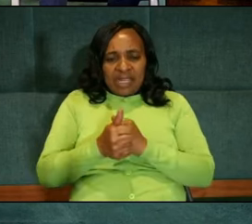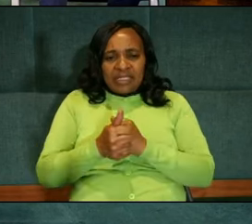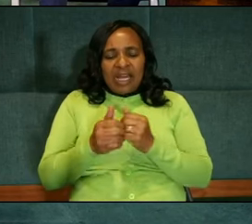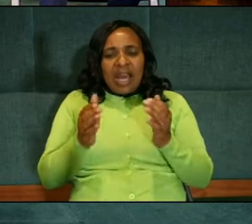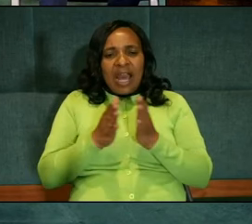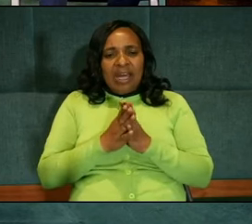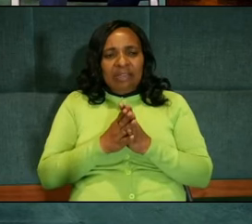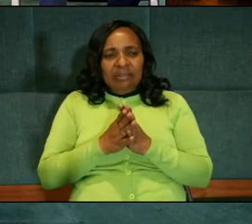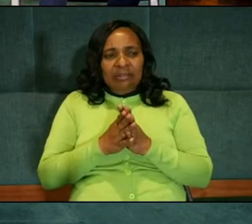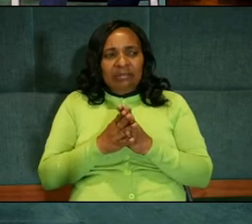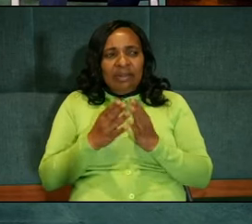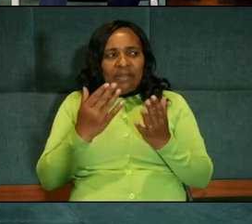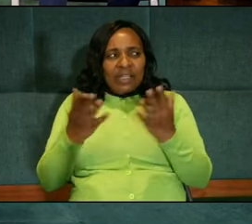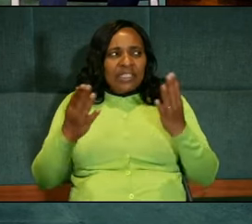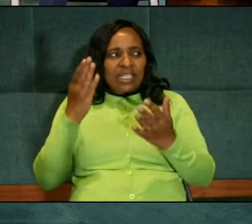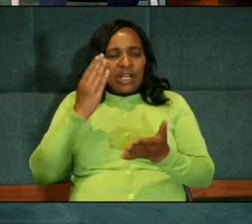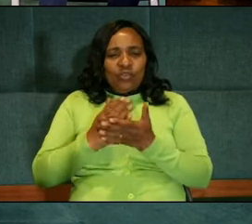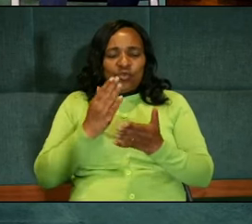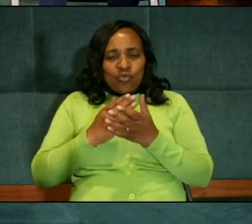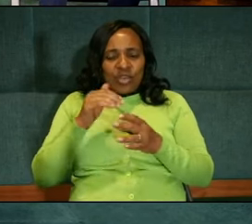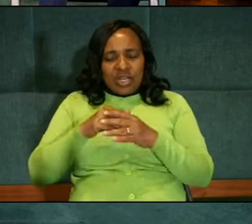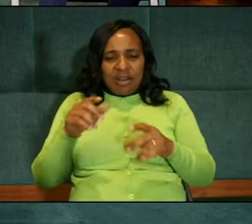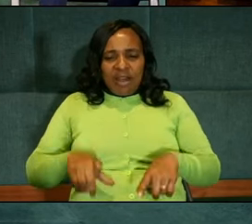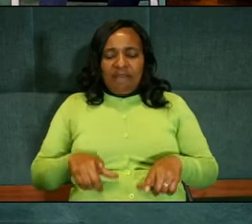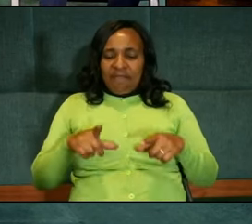like that? Is it a reality in your life?